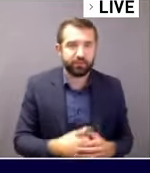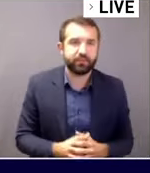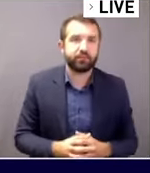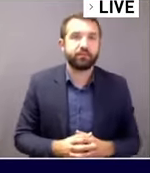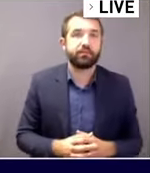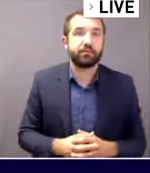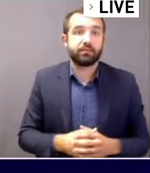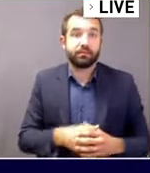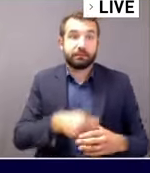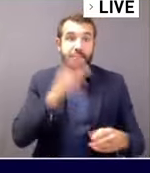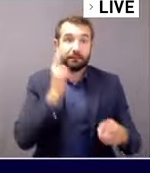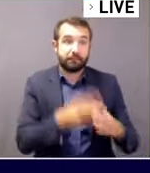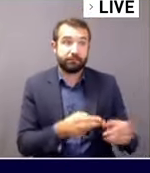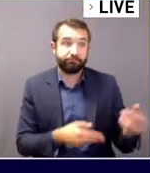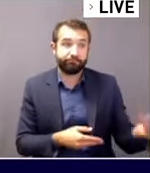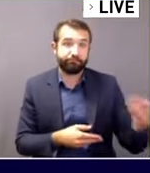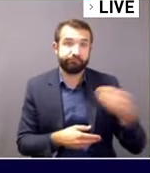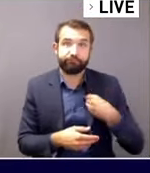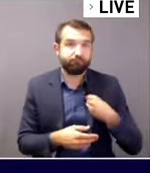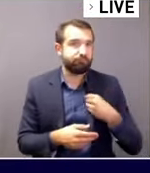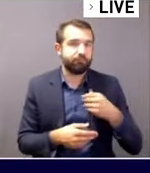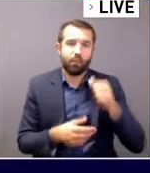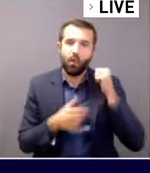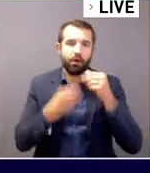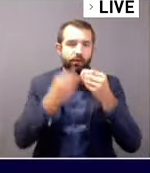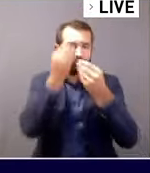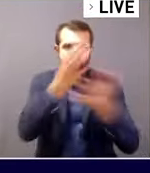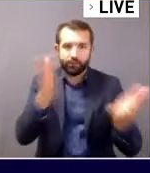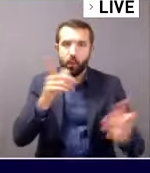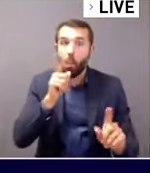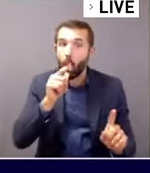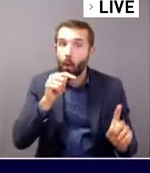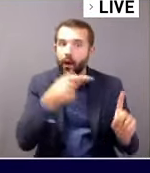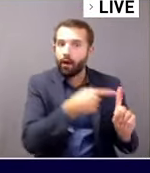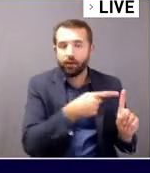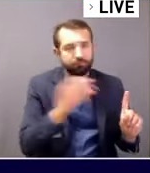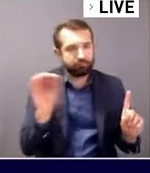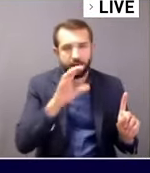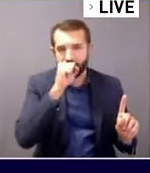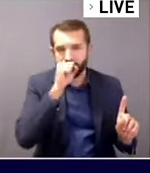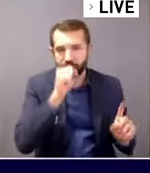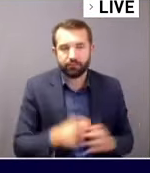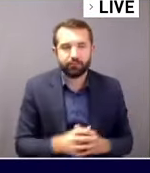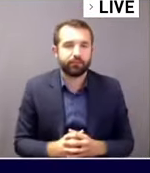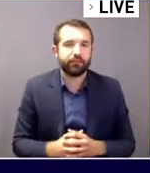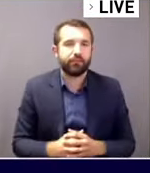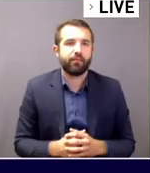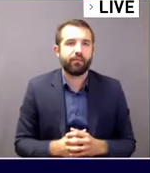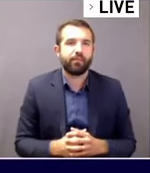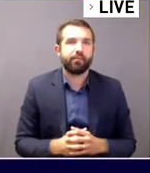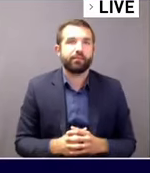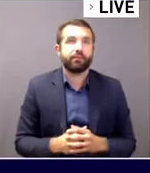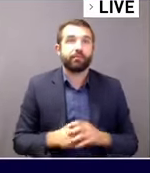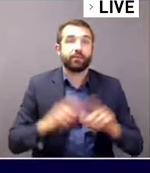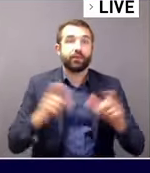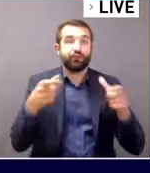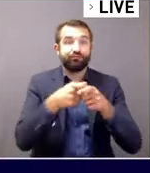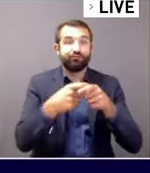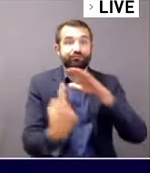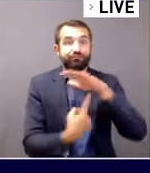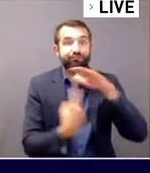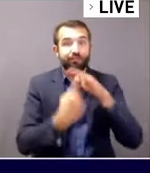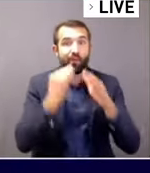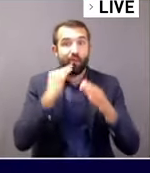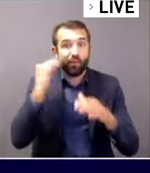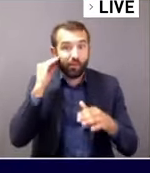reveal your identity to them. If you happen to be staying home during your period of isolation, the